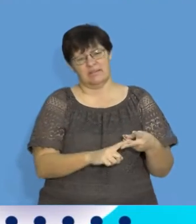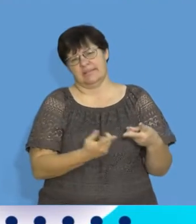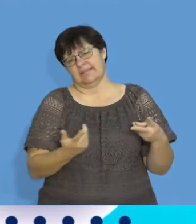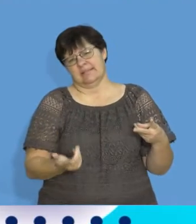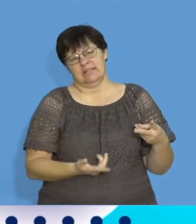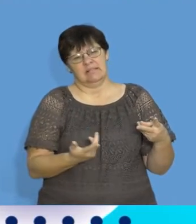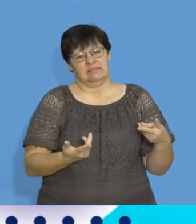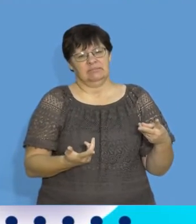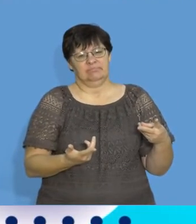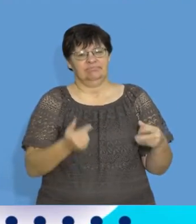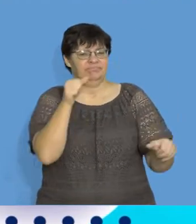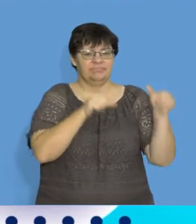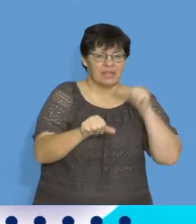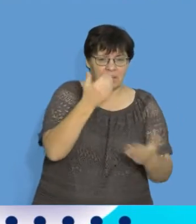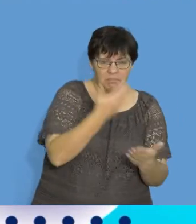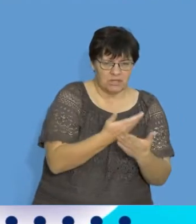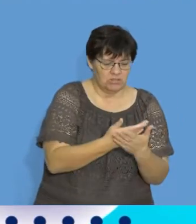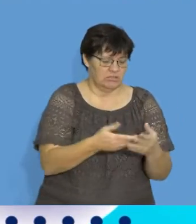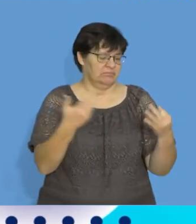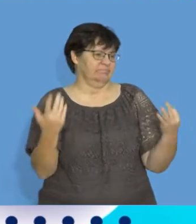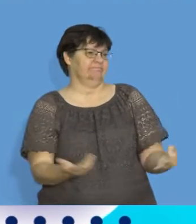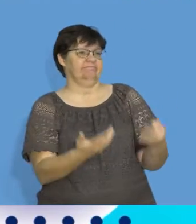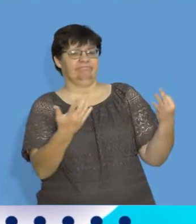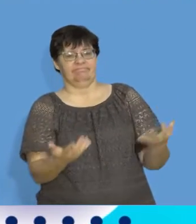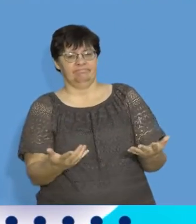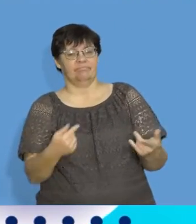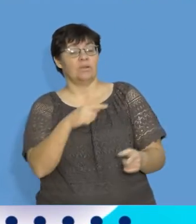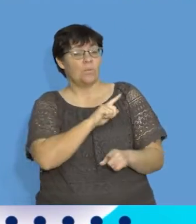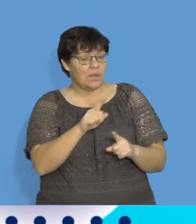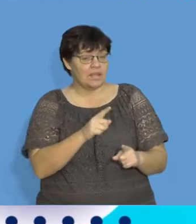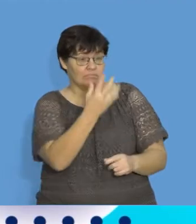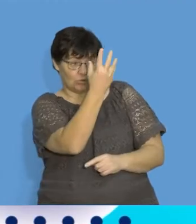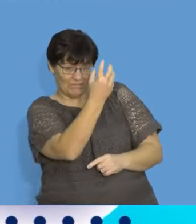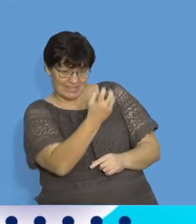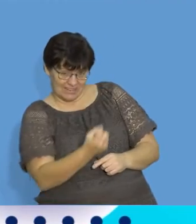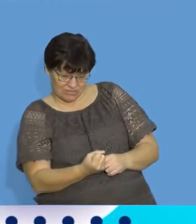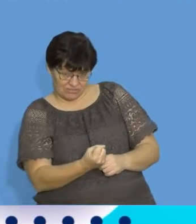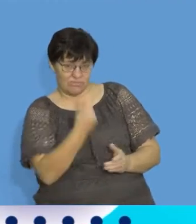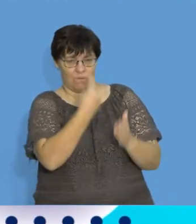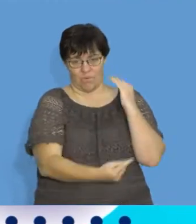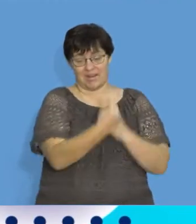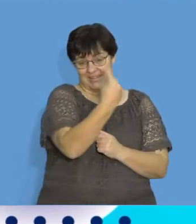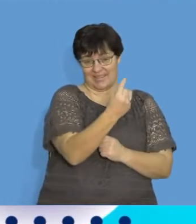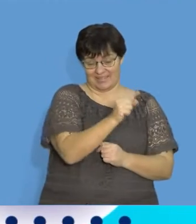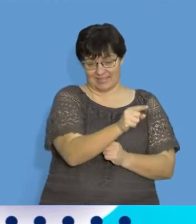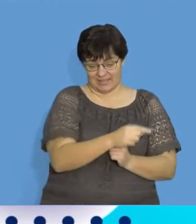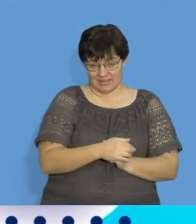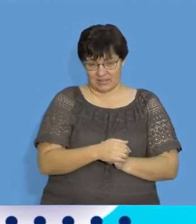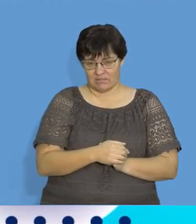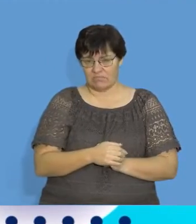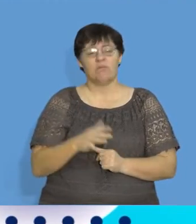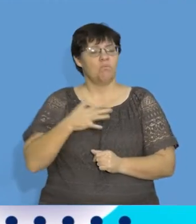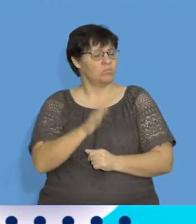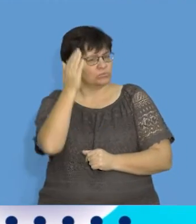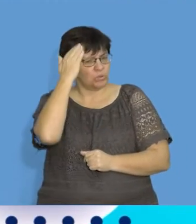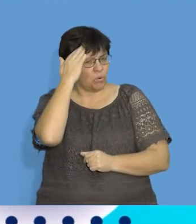there's chemical potential, but we're only working with gravitational potential. So we need to know where the